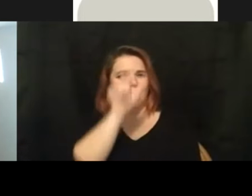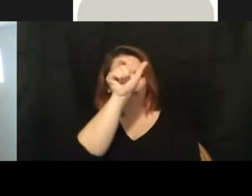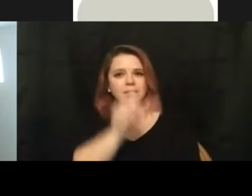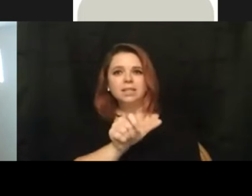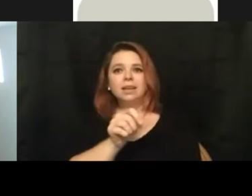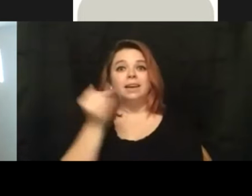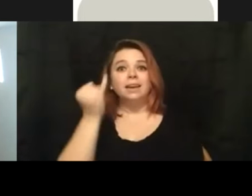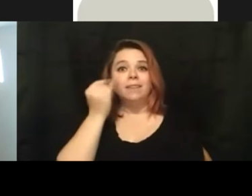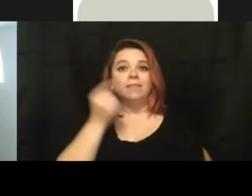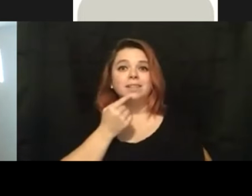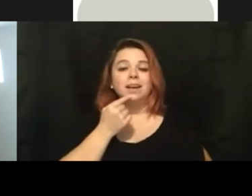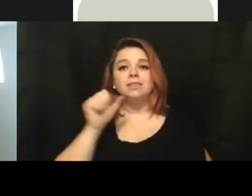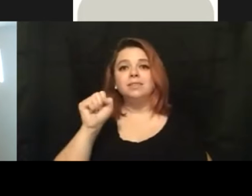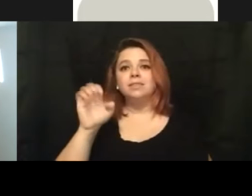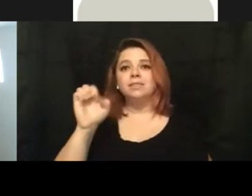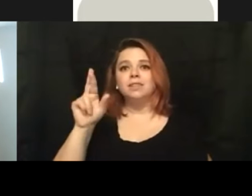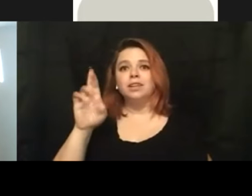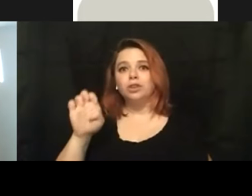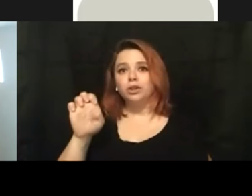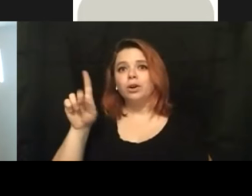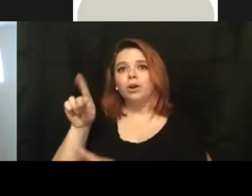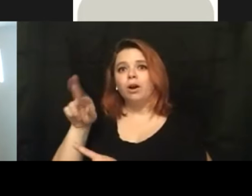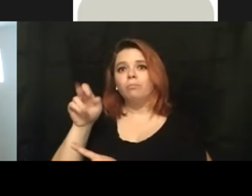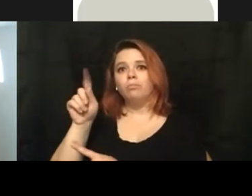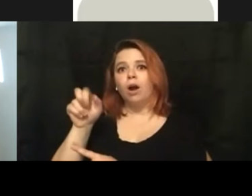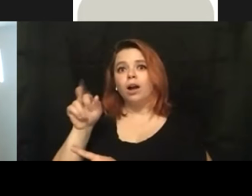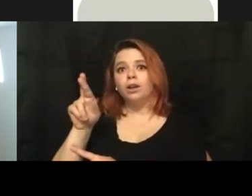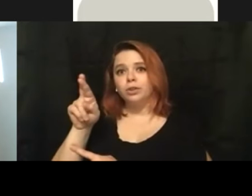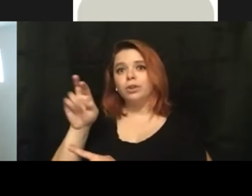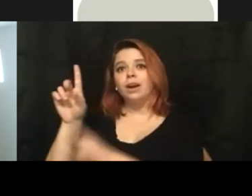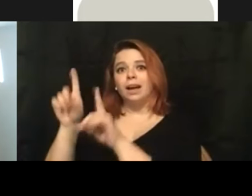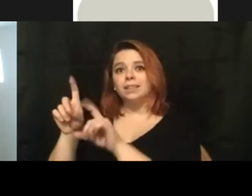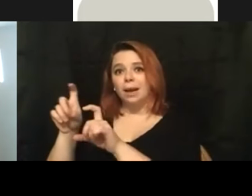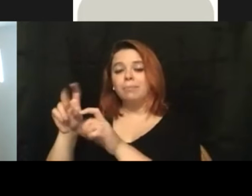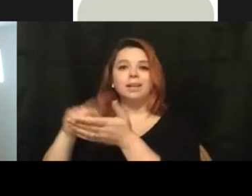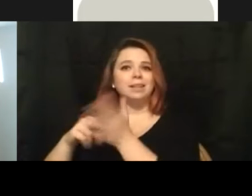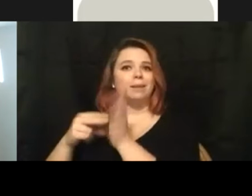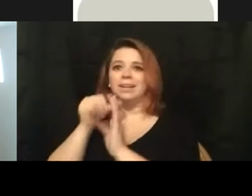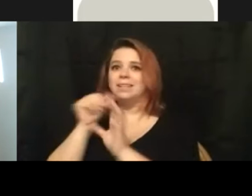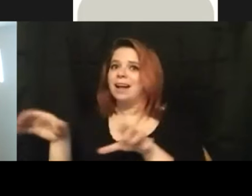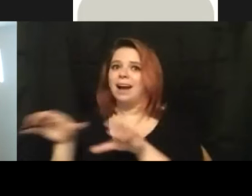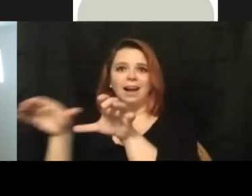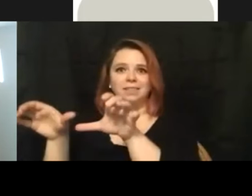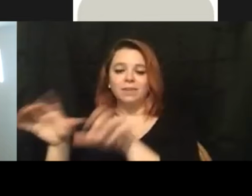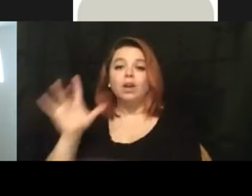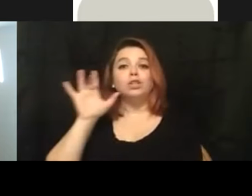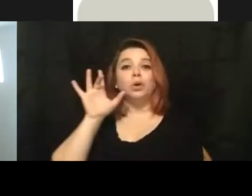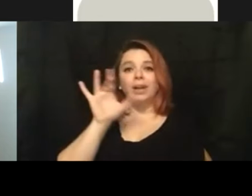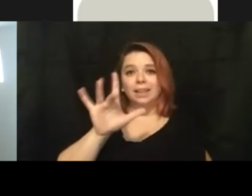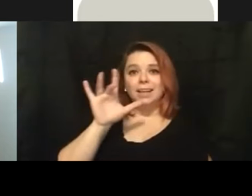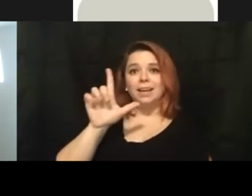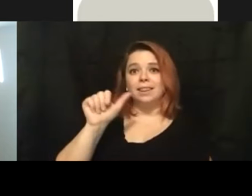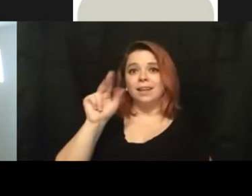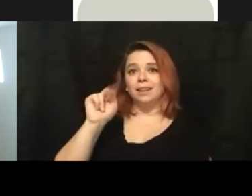secure Proctor exam, then that means that the Proctorio is not active. Click that link, it will activate